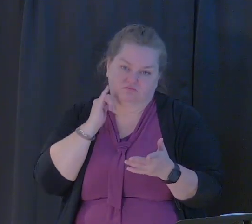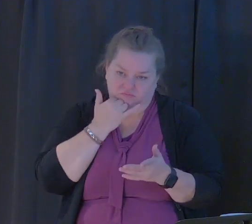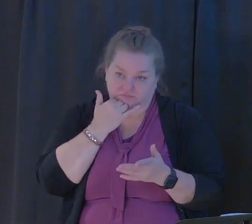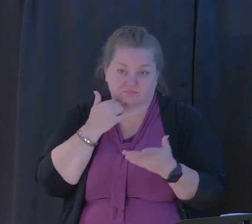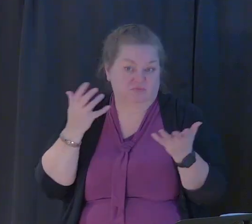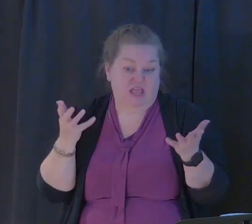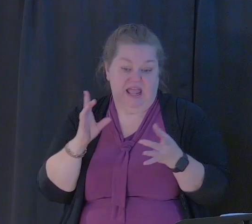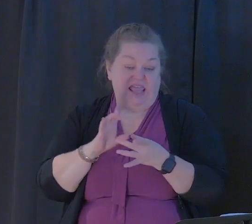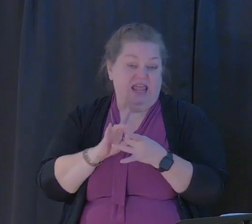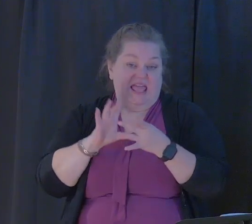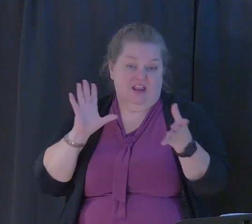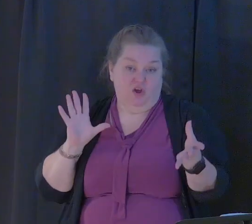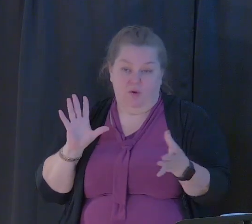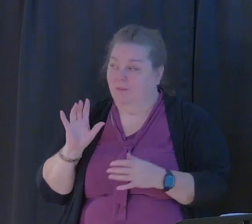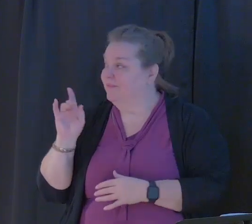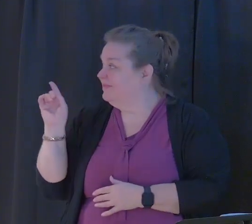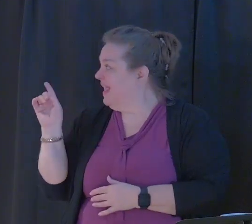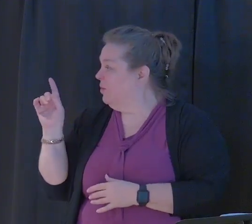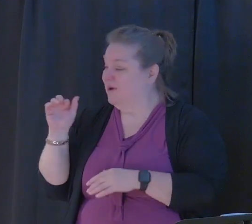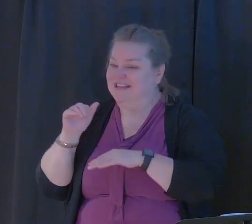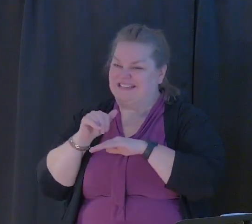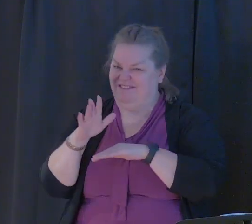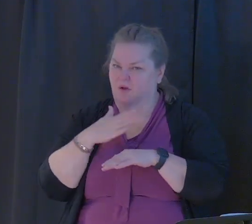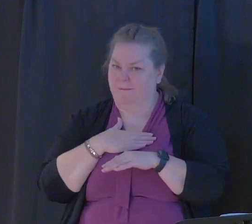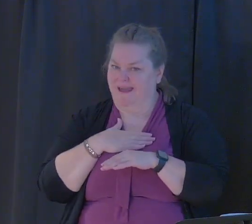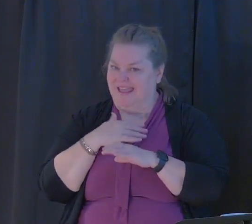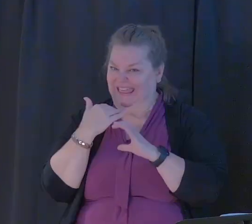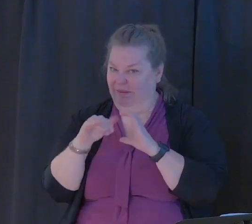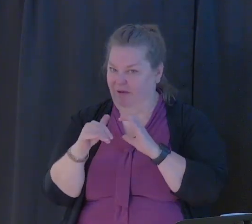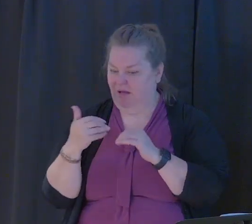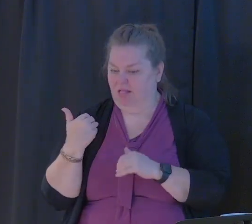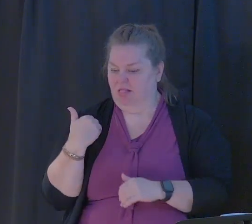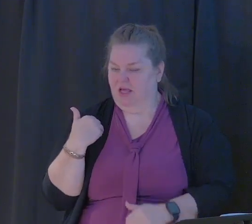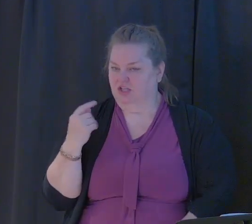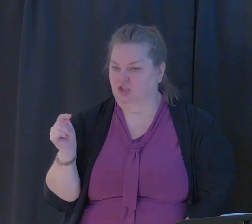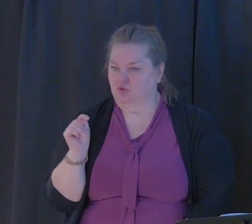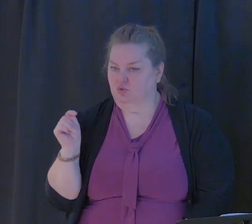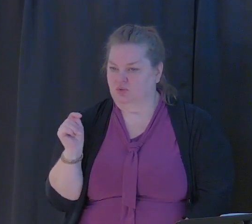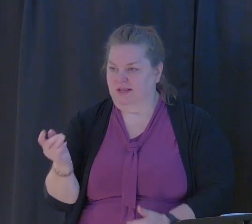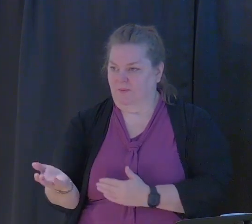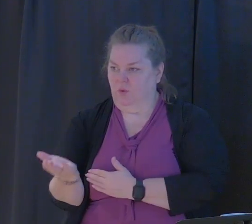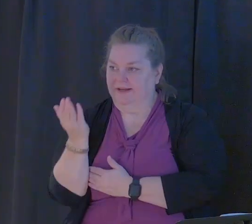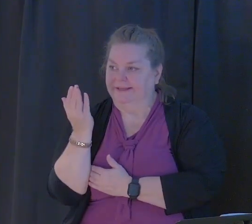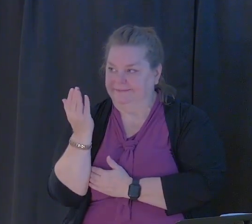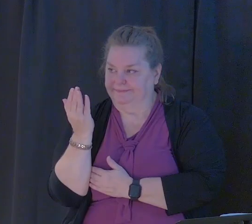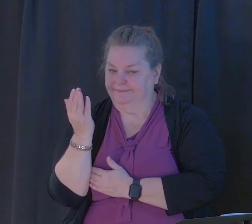That letter was sent from my email Tuesday morning.